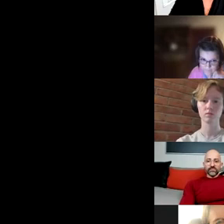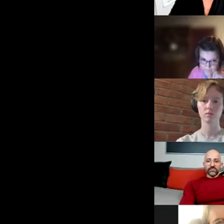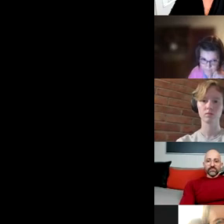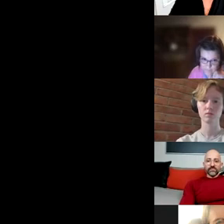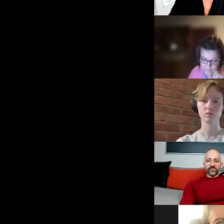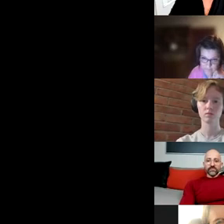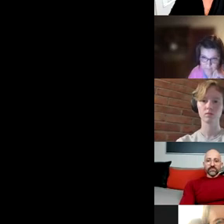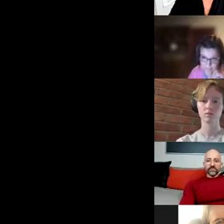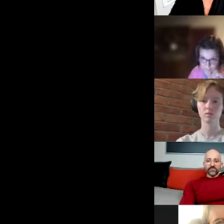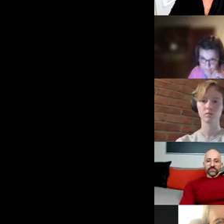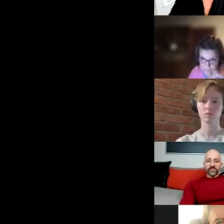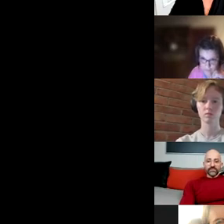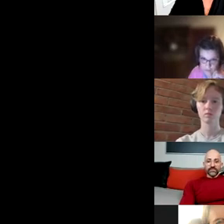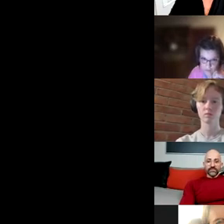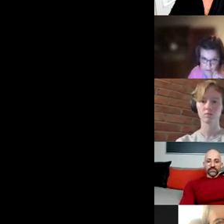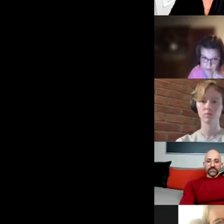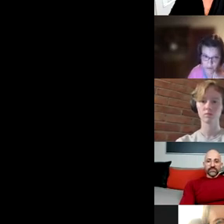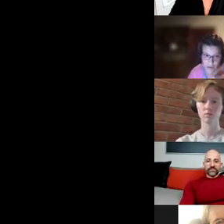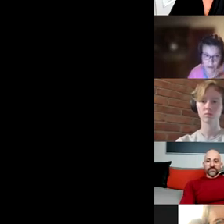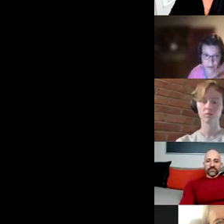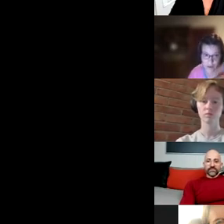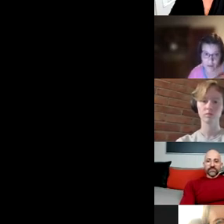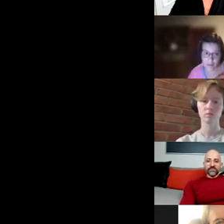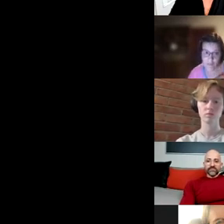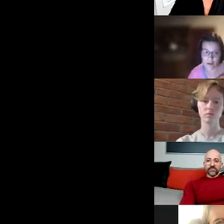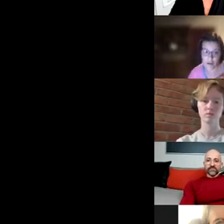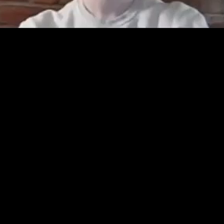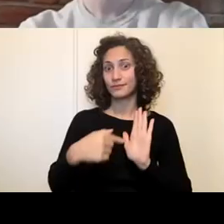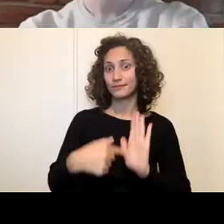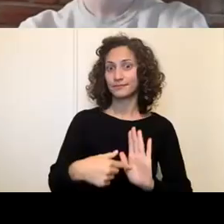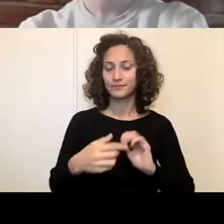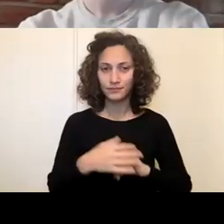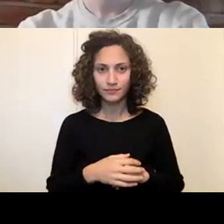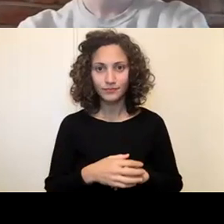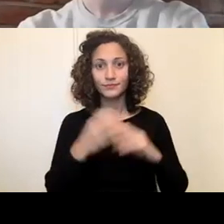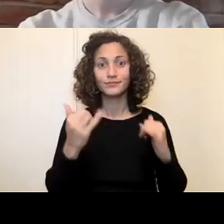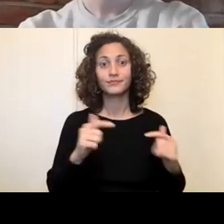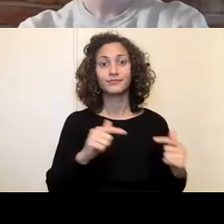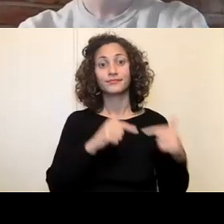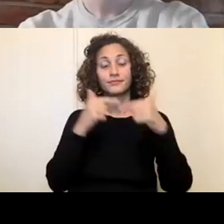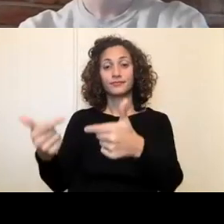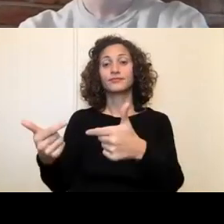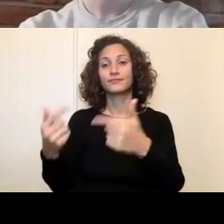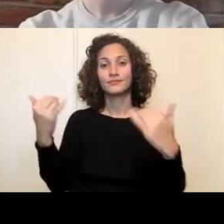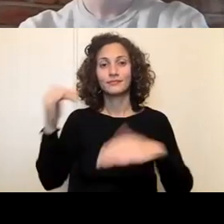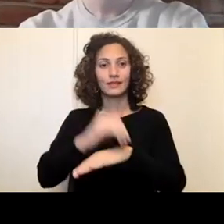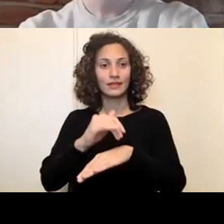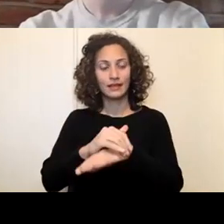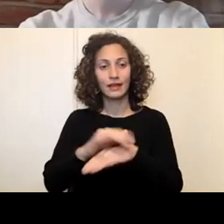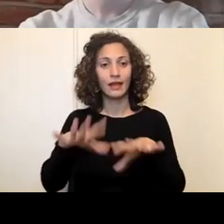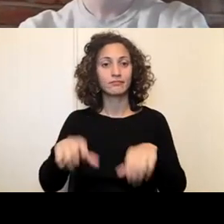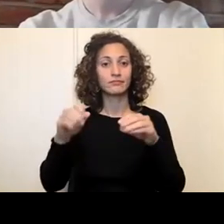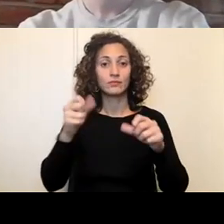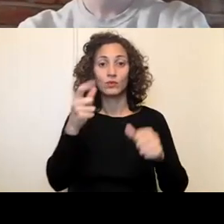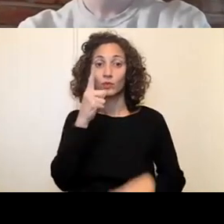again for joining us tonight. And without further ado, let's toss it over to our moderator for the night, Whitney Bailey. Whitney,